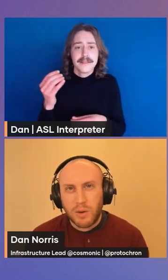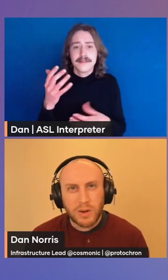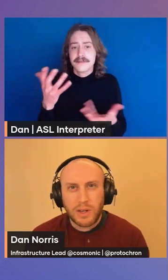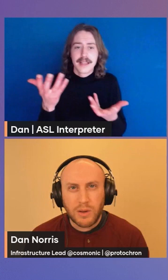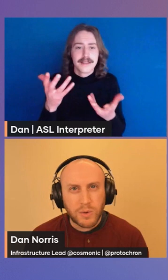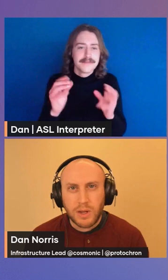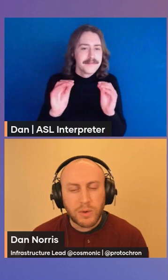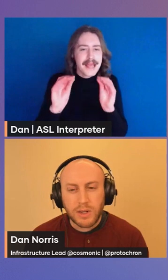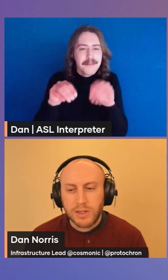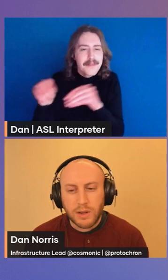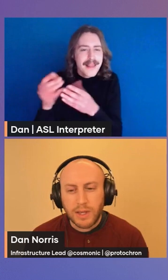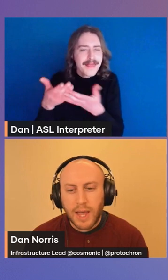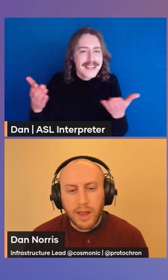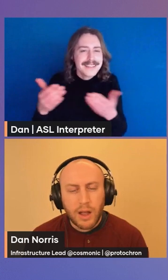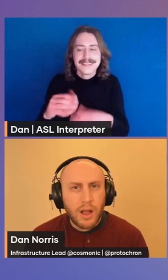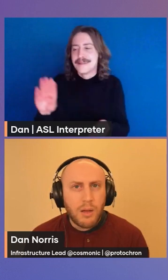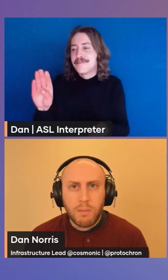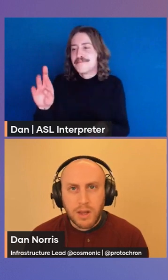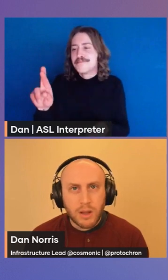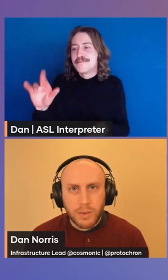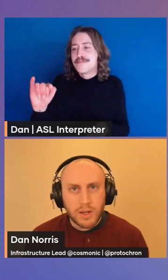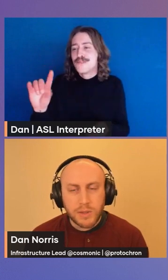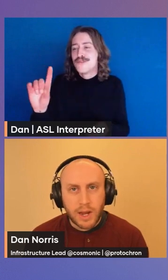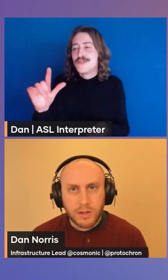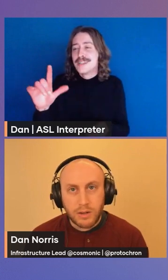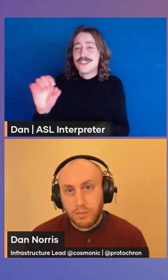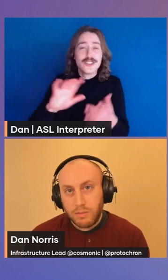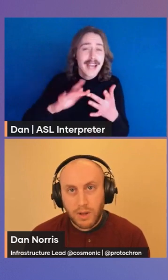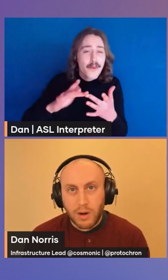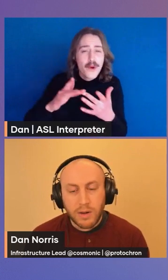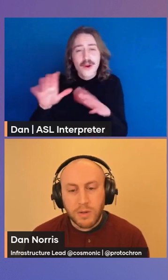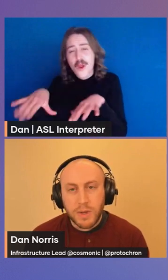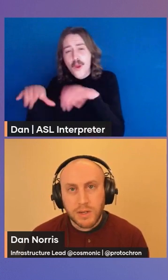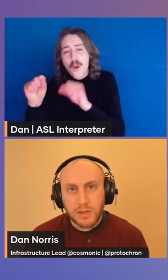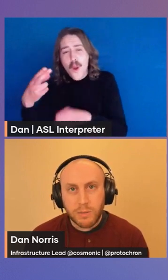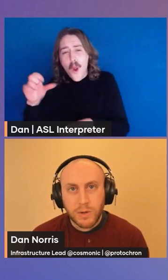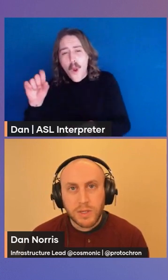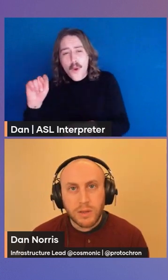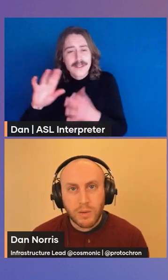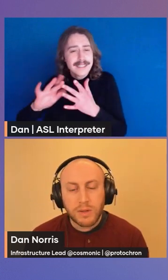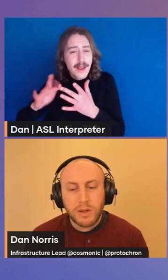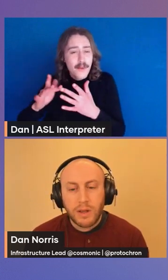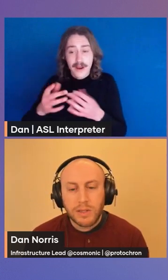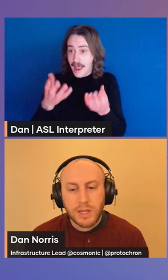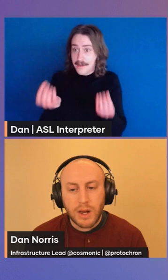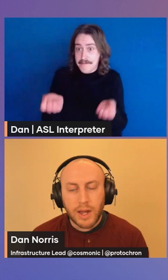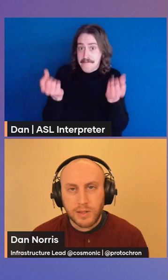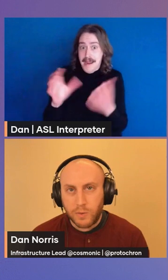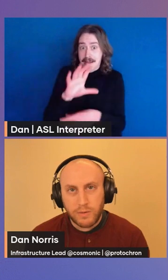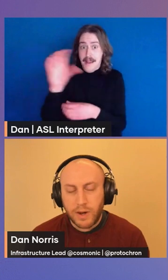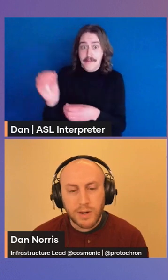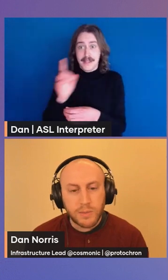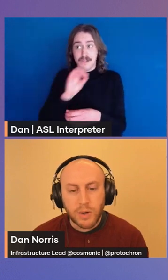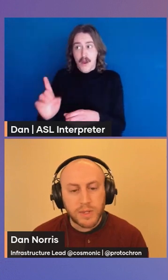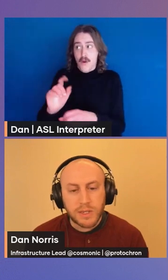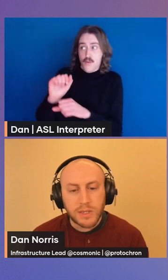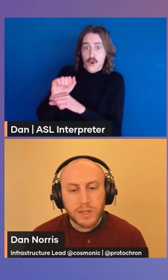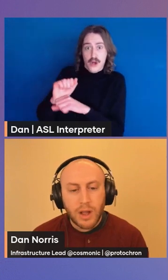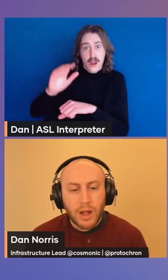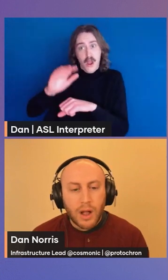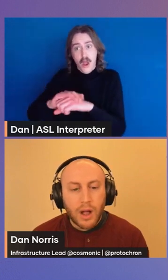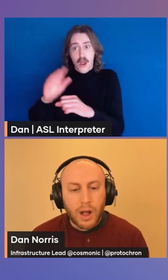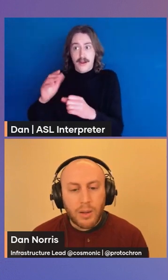bridge networking, host networking, stuff like that. Many companies actually are in the business of producing their own CNIs for various